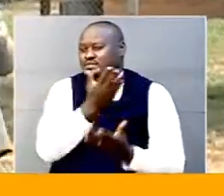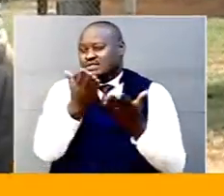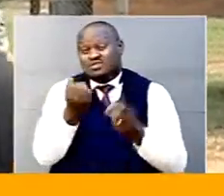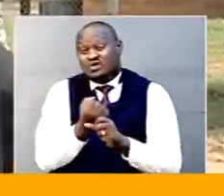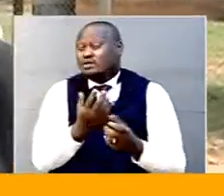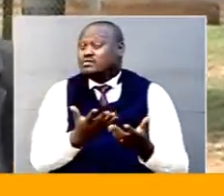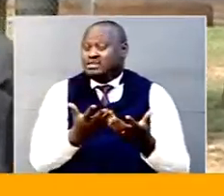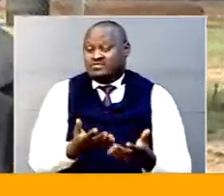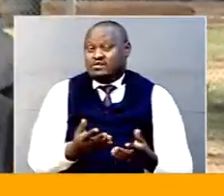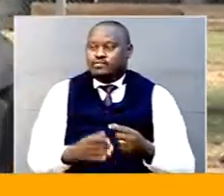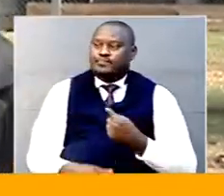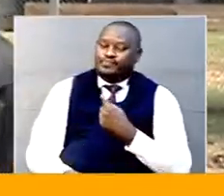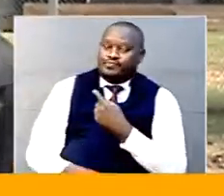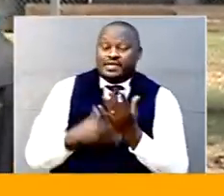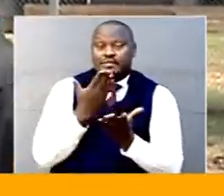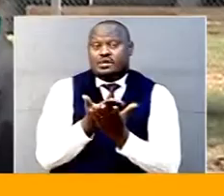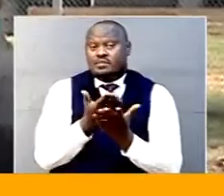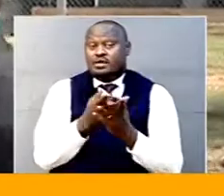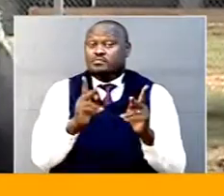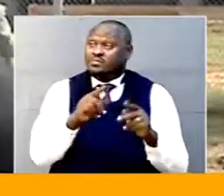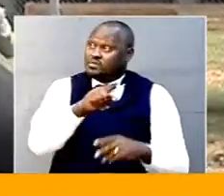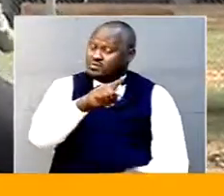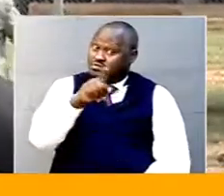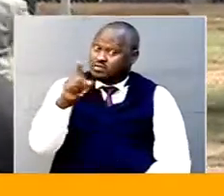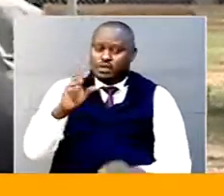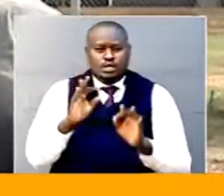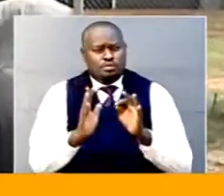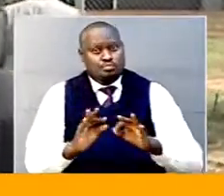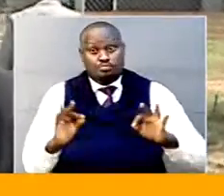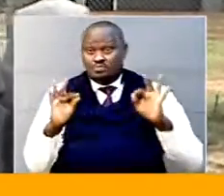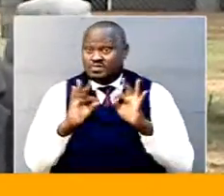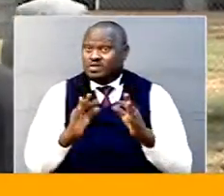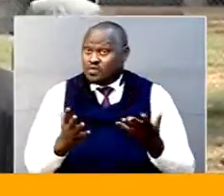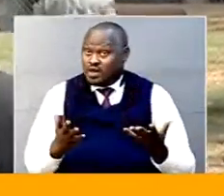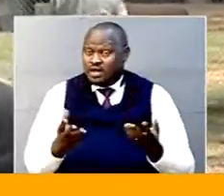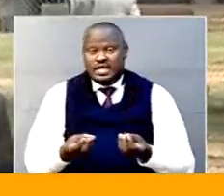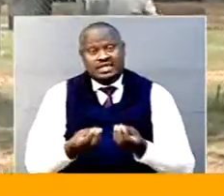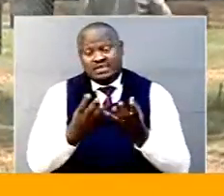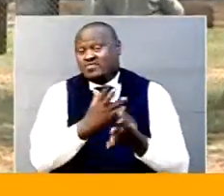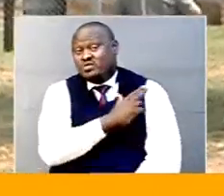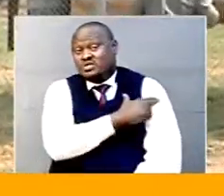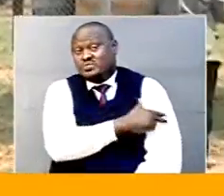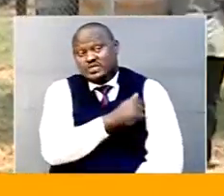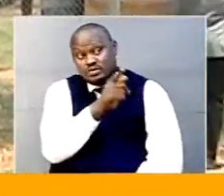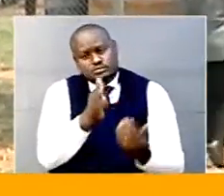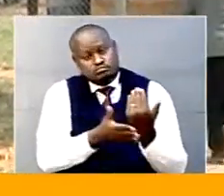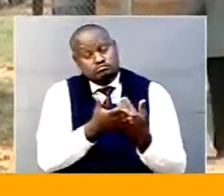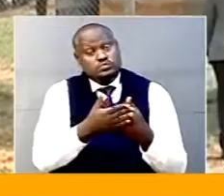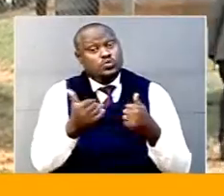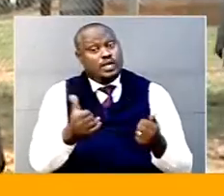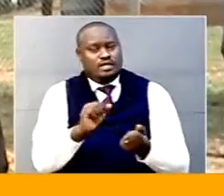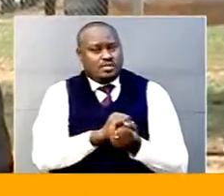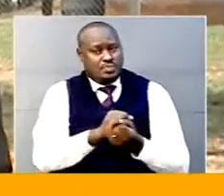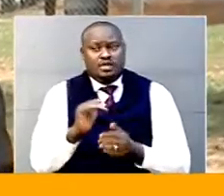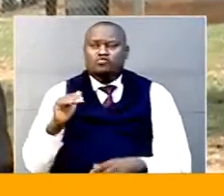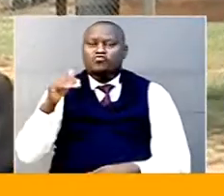the population that you put into good use the health center 3, so that by the time the health center 4